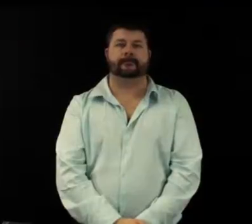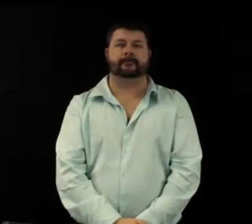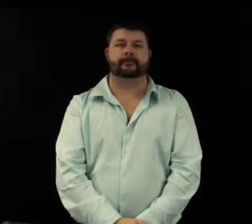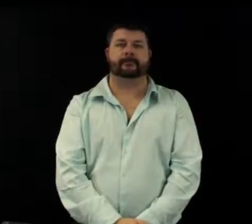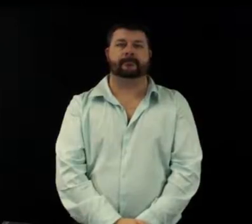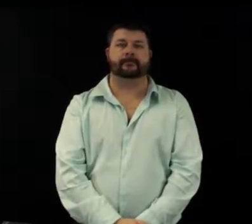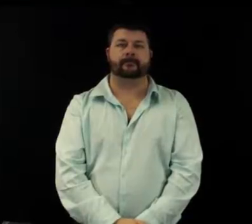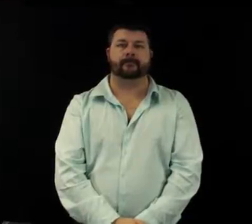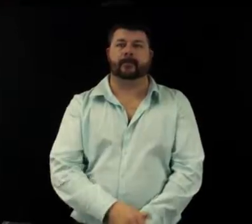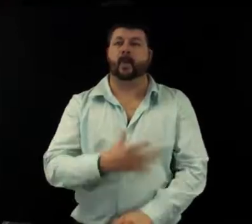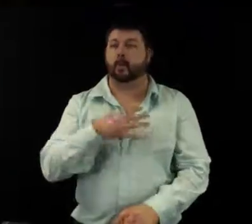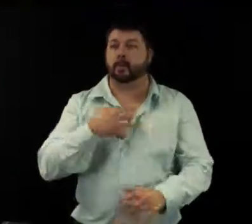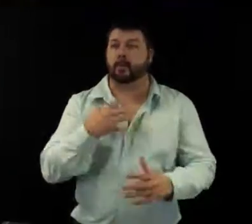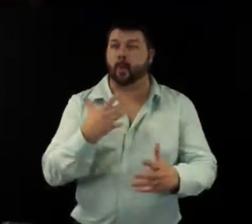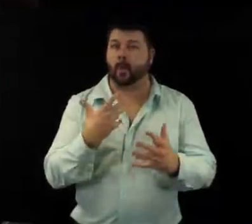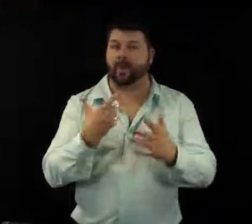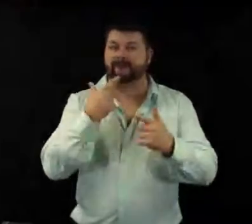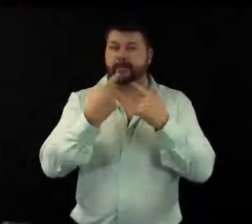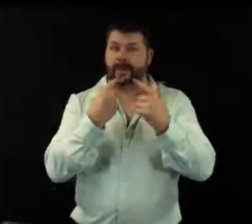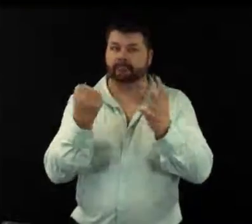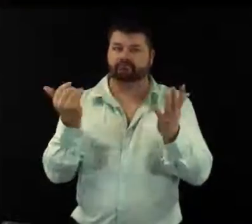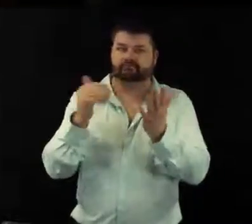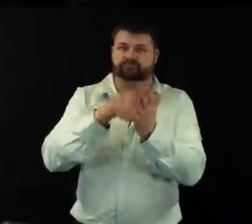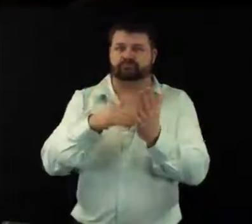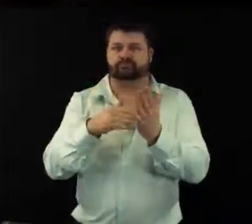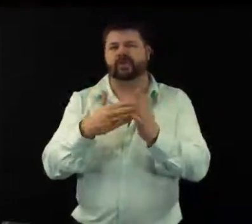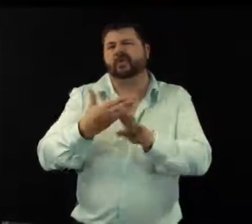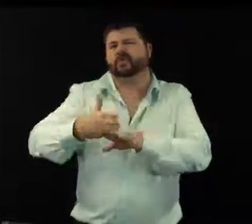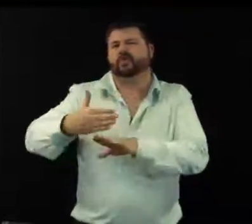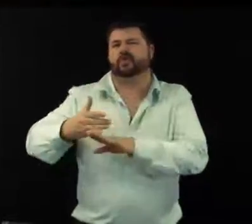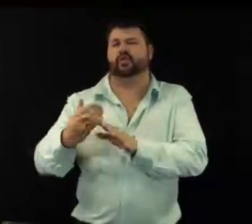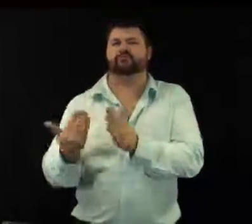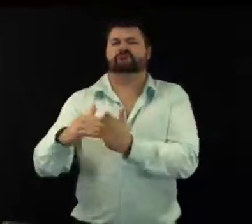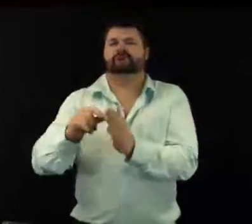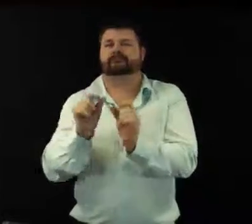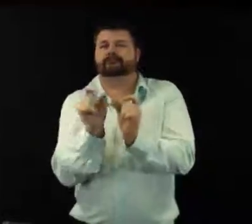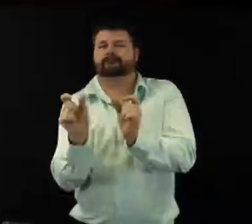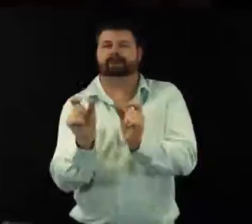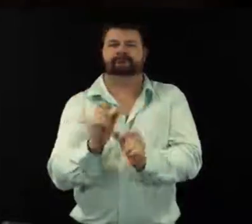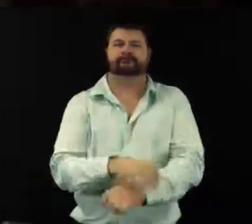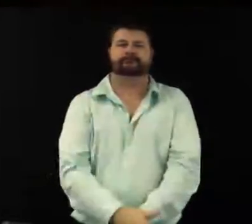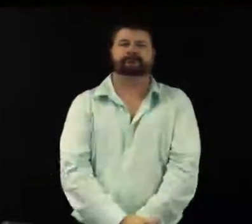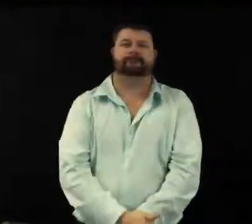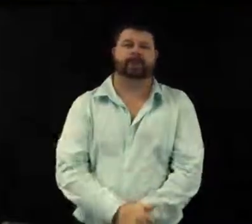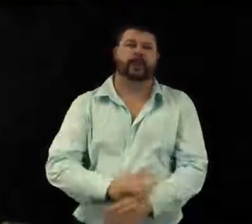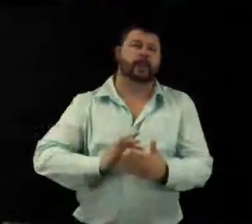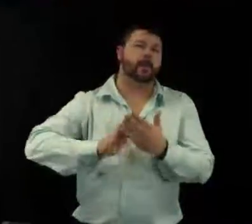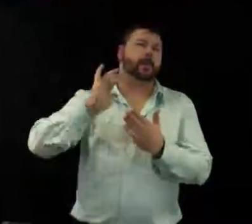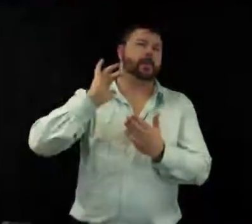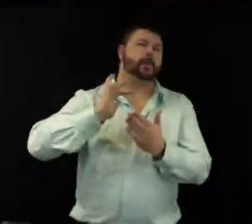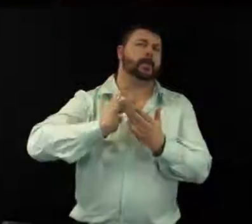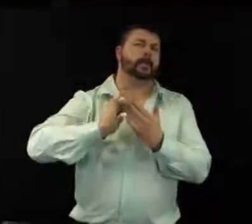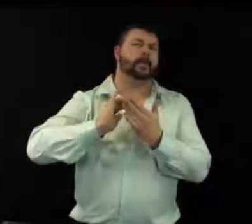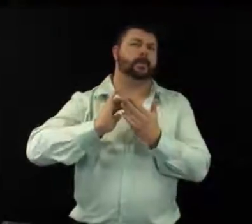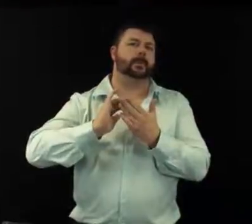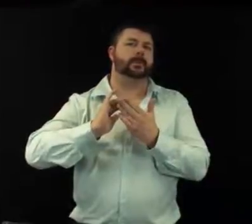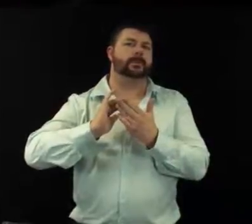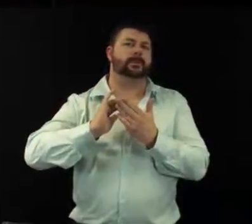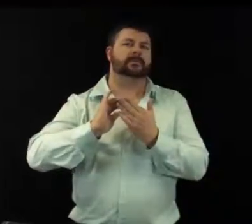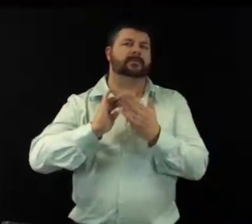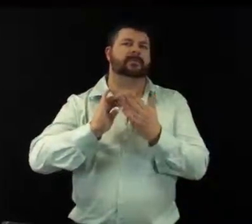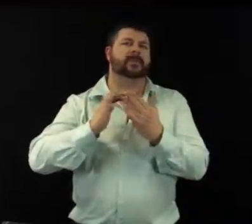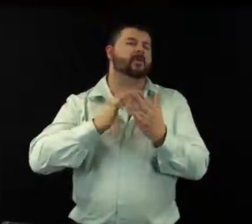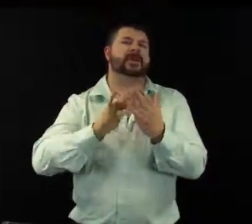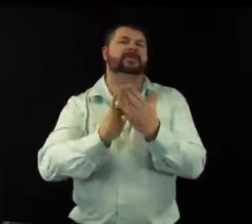on the event and alter the details, then tap Done. You can delete an event by tapping on it, then scrolling to the bottom and tapping the